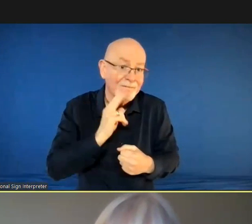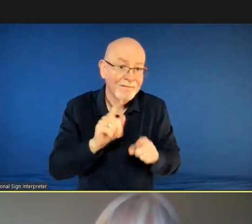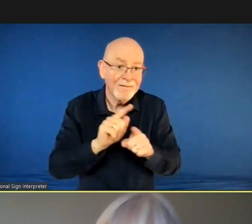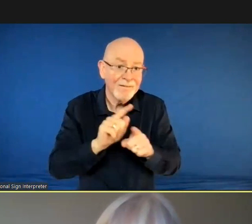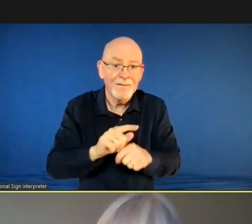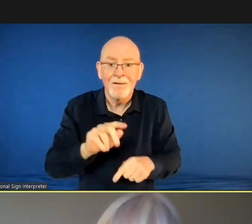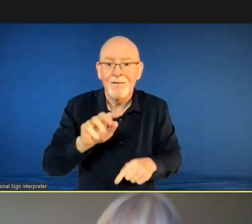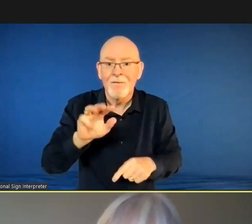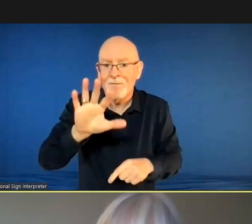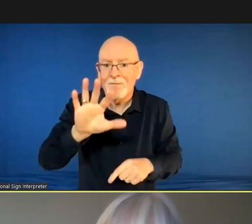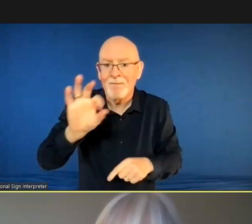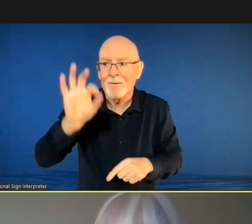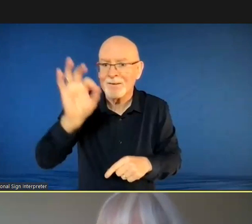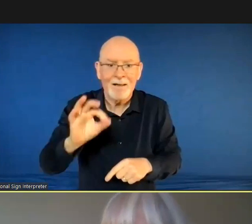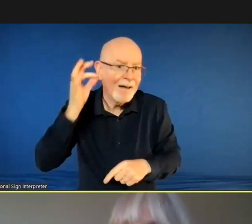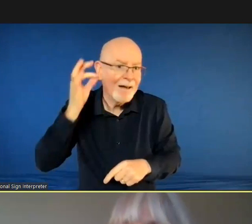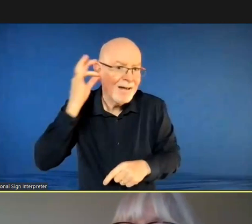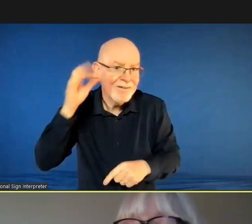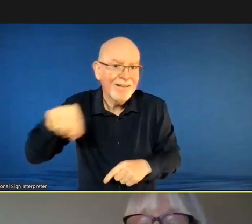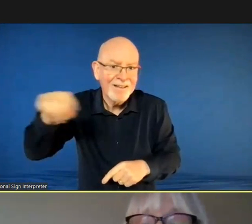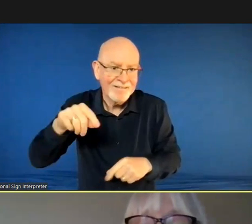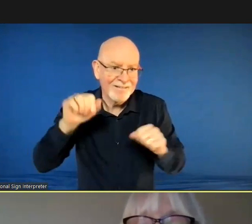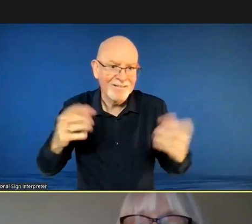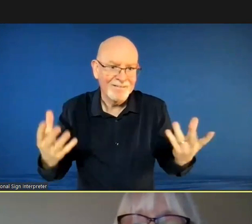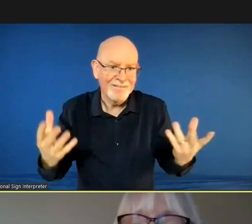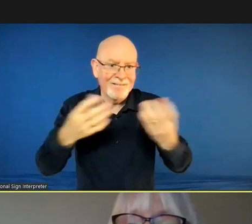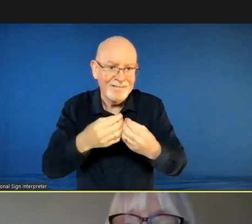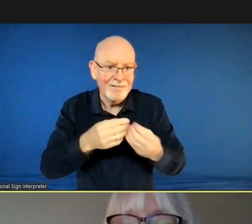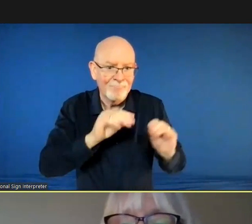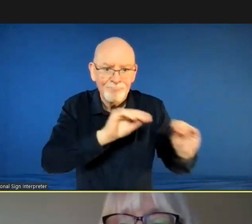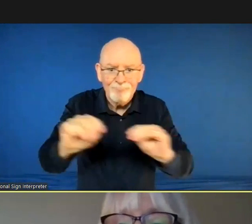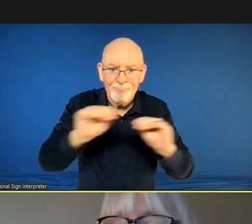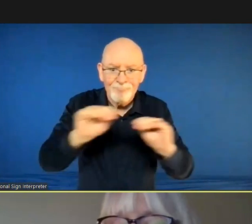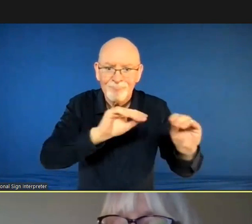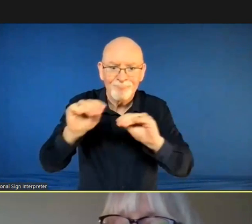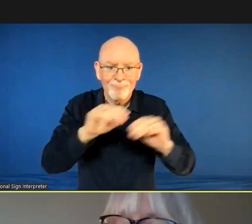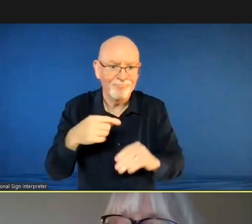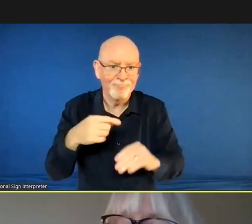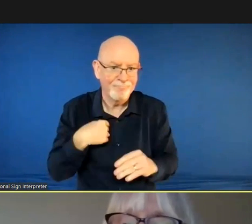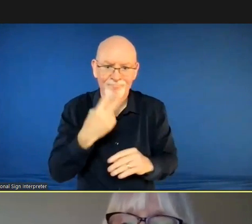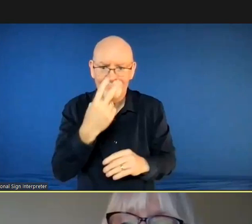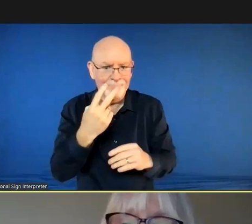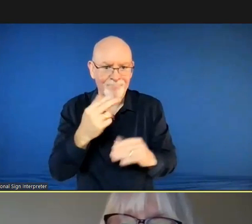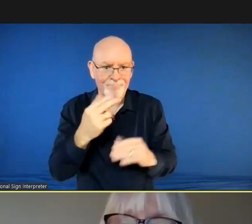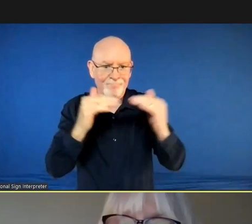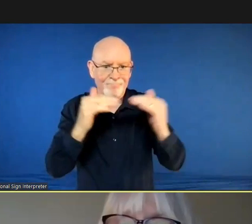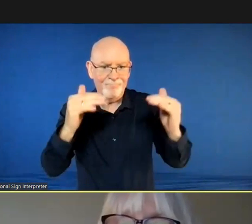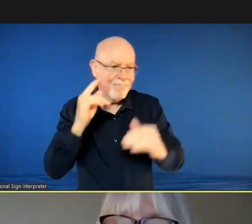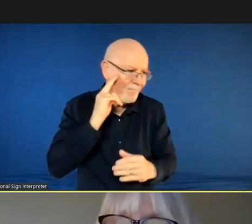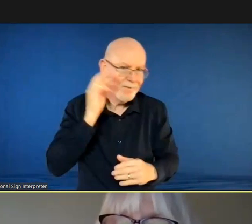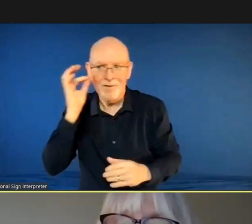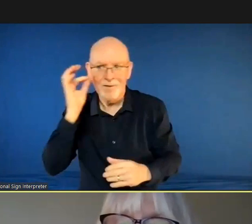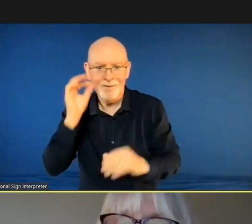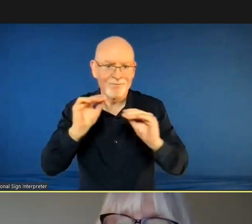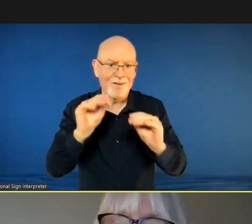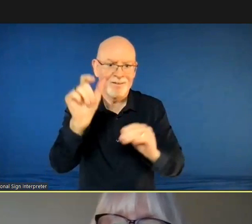to you. So if we will talk a bit more about that later, and the opportunities to look